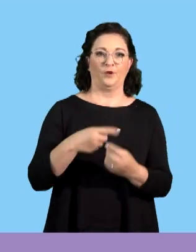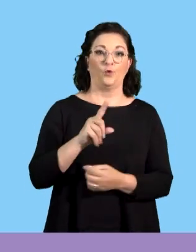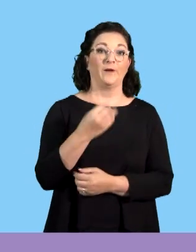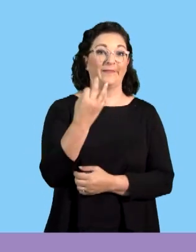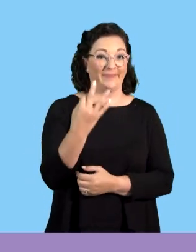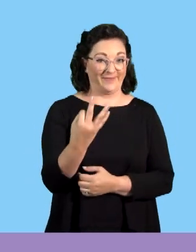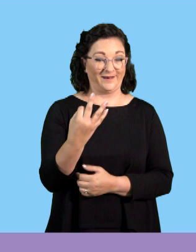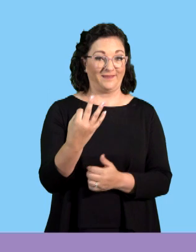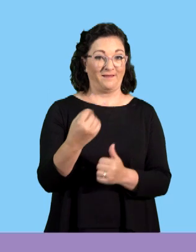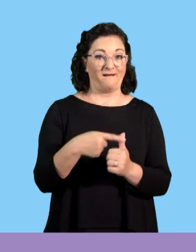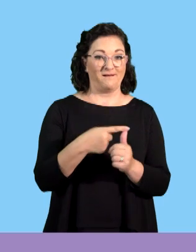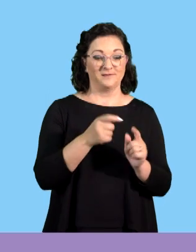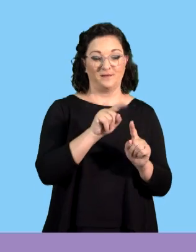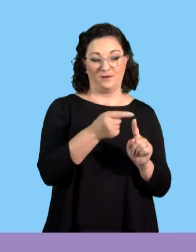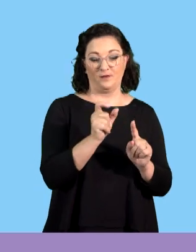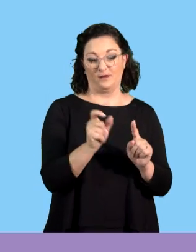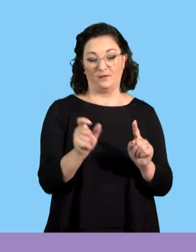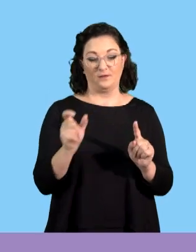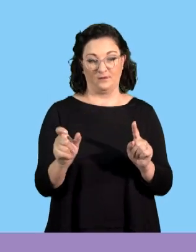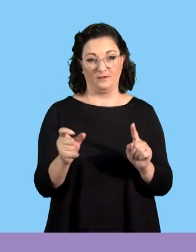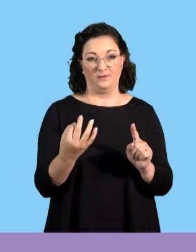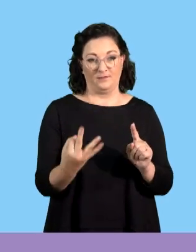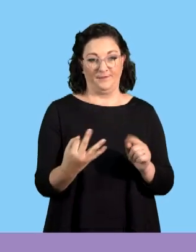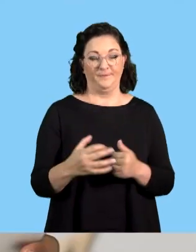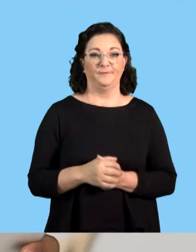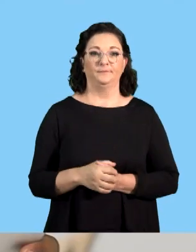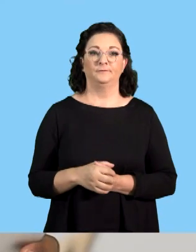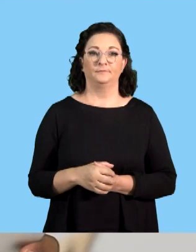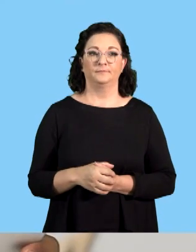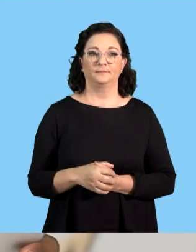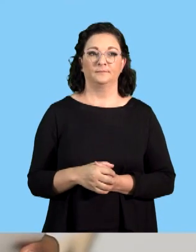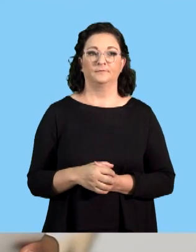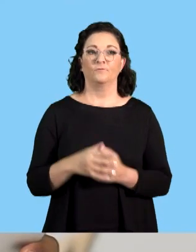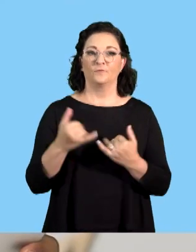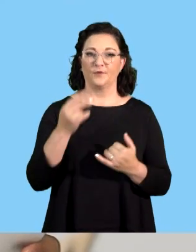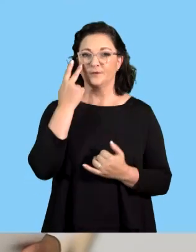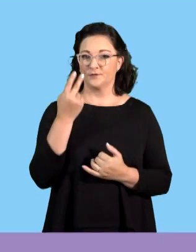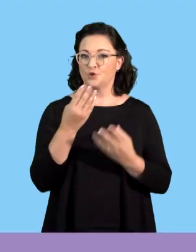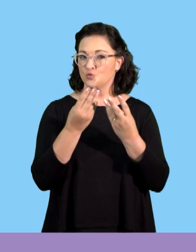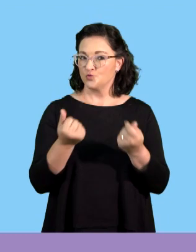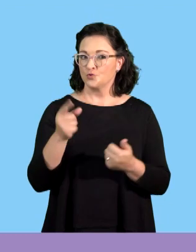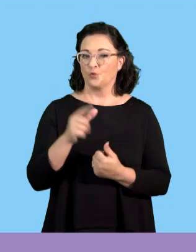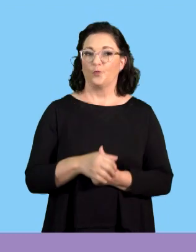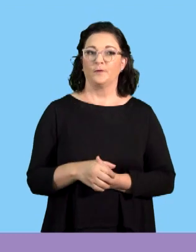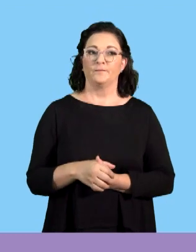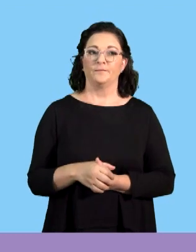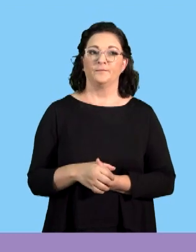So we have 3 decimals. And our answer must have how many decimal places? 3 decimal places. Let's look at a